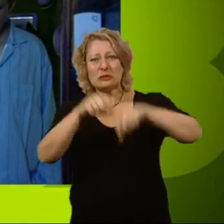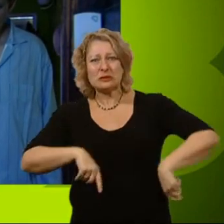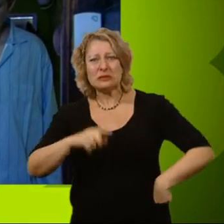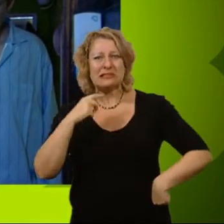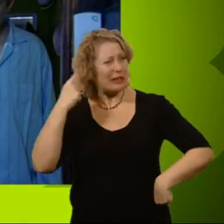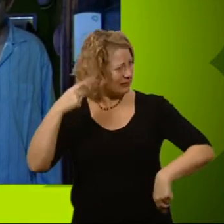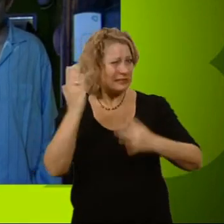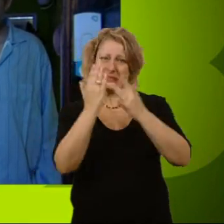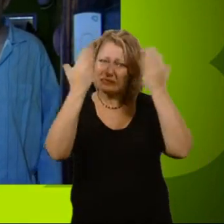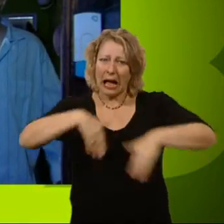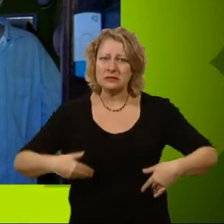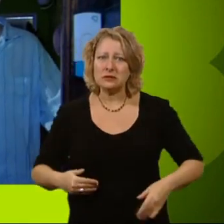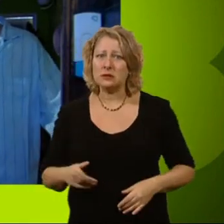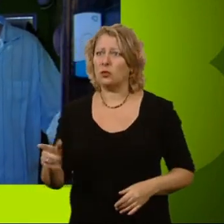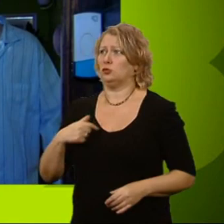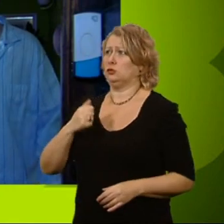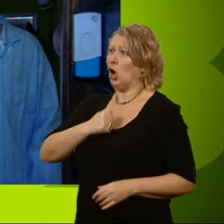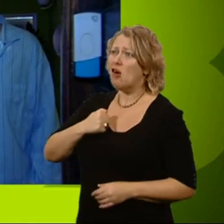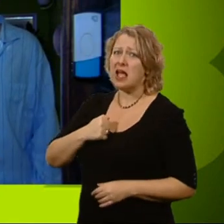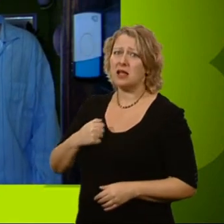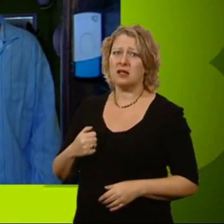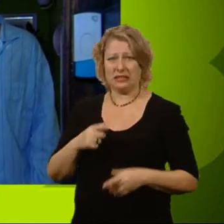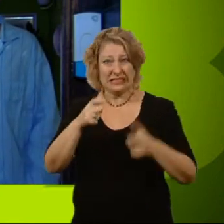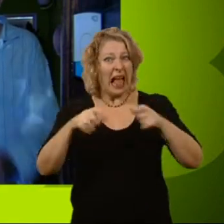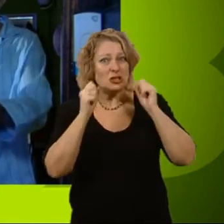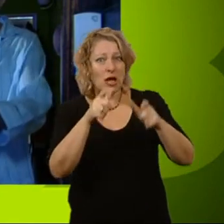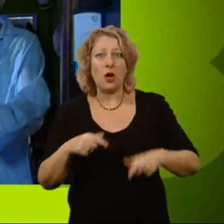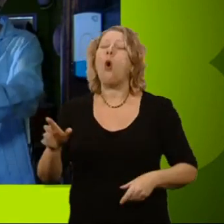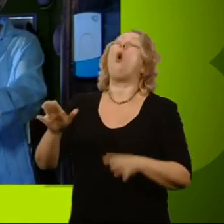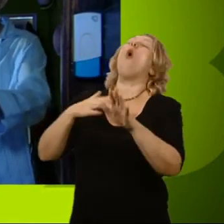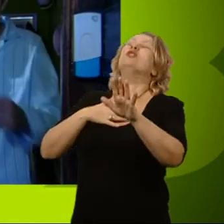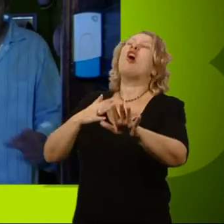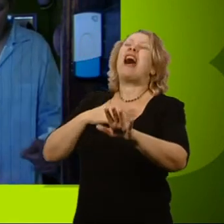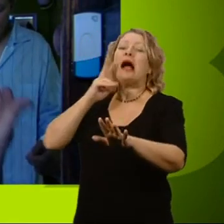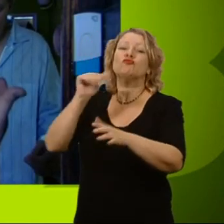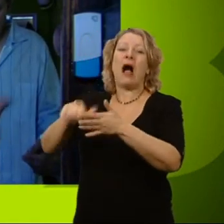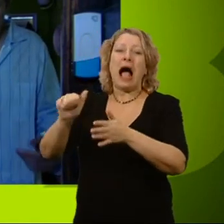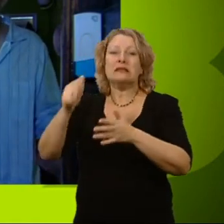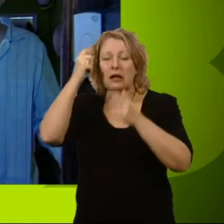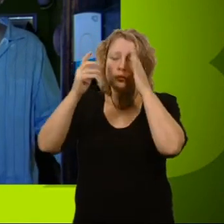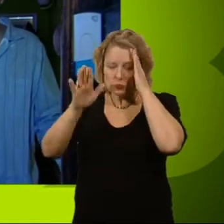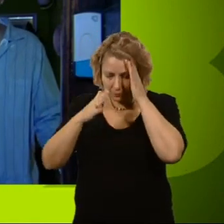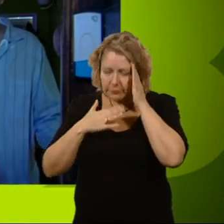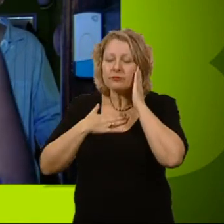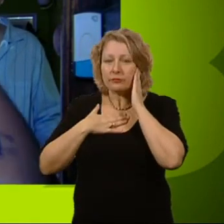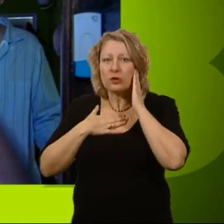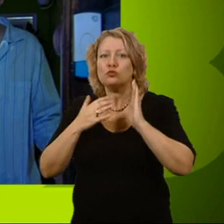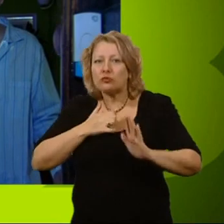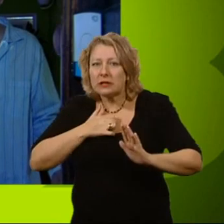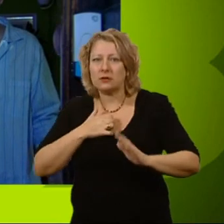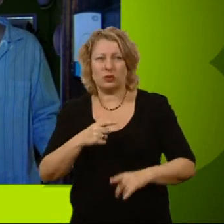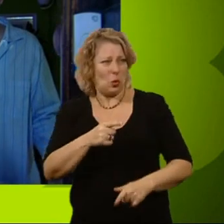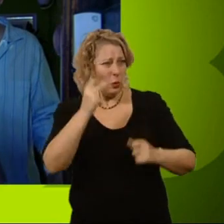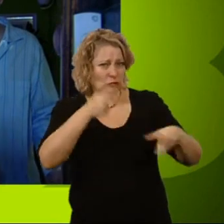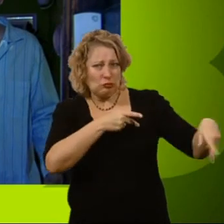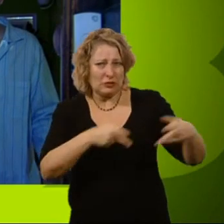of the night for? Oh, I'm sorry! You're still doing it! Oh, I see what you mean. Sorry. You'll wake the whole